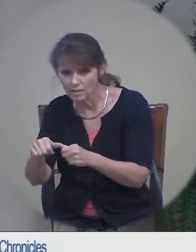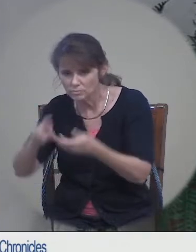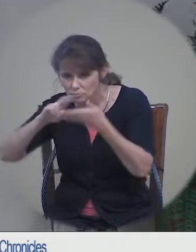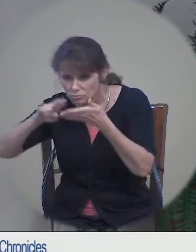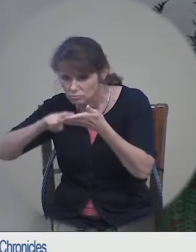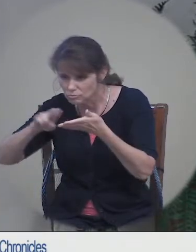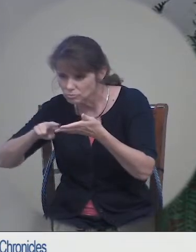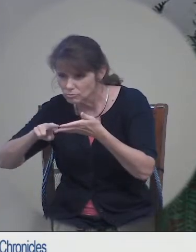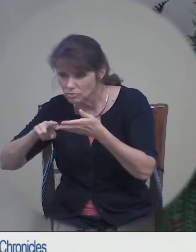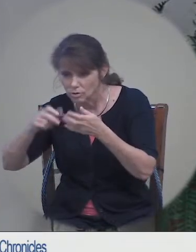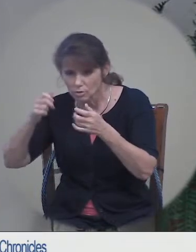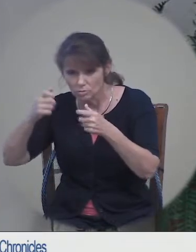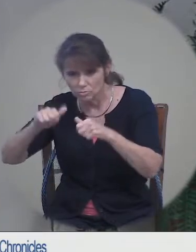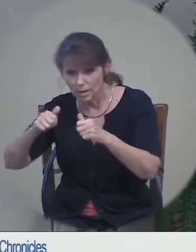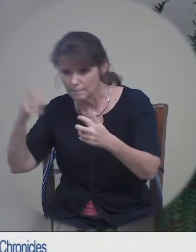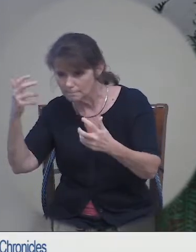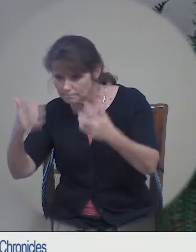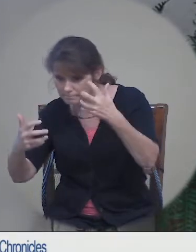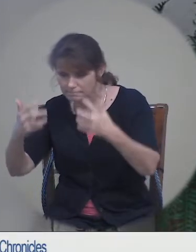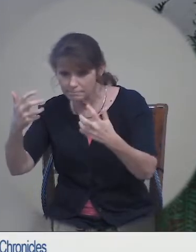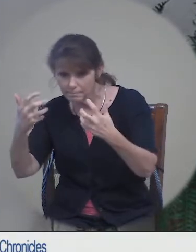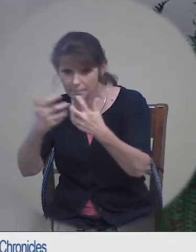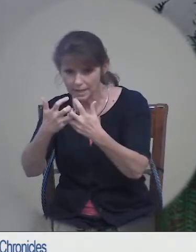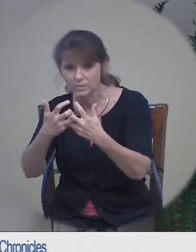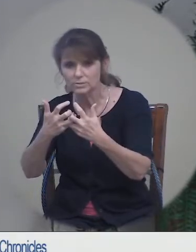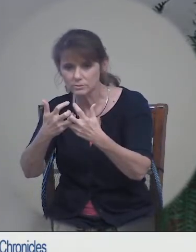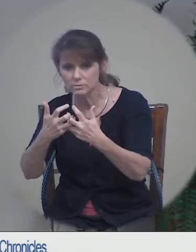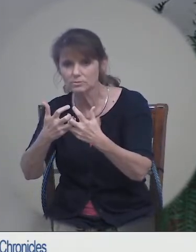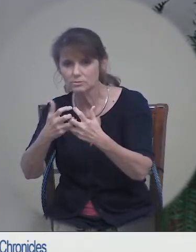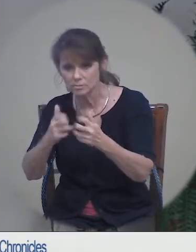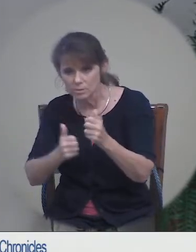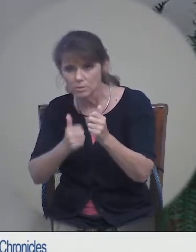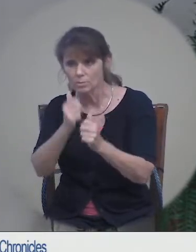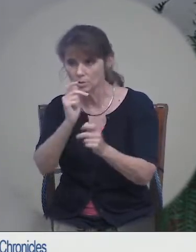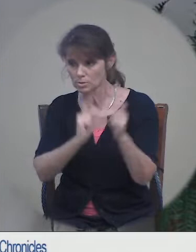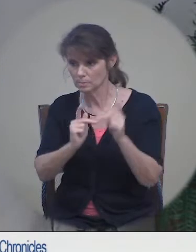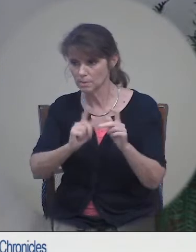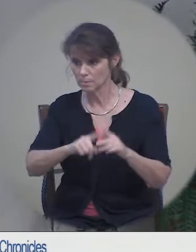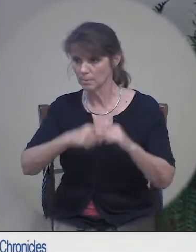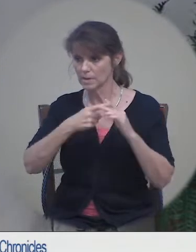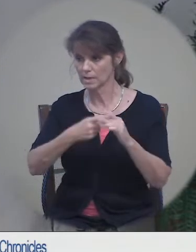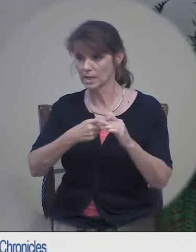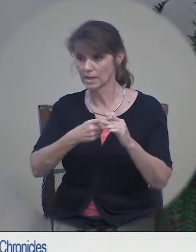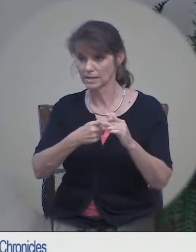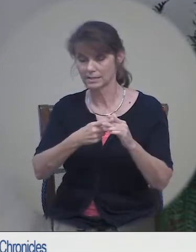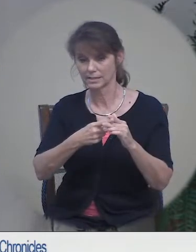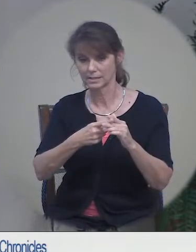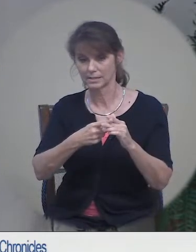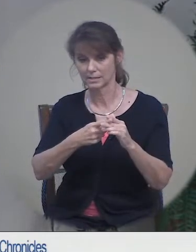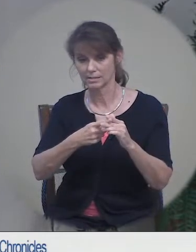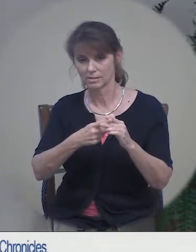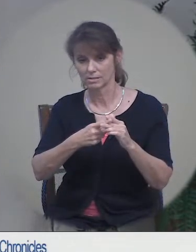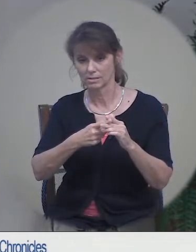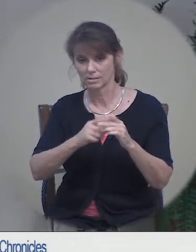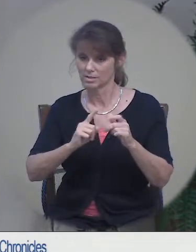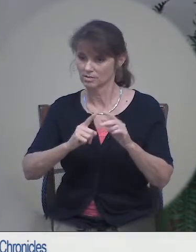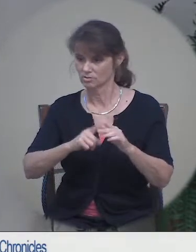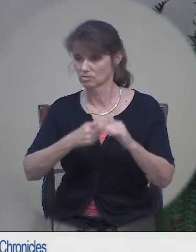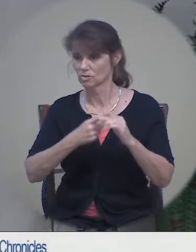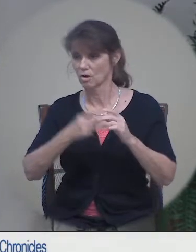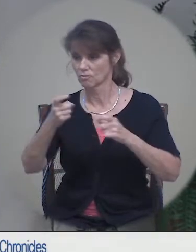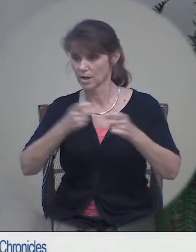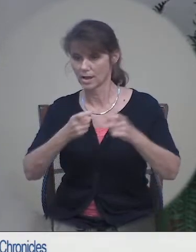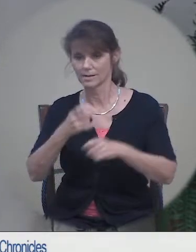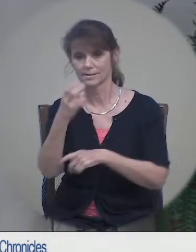Most people begin his date of his sole regency, his reign, at 715.